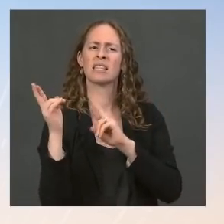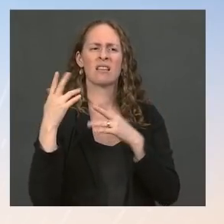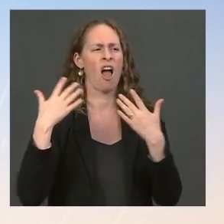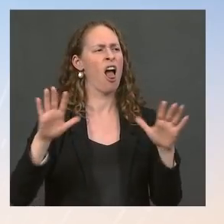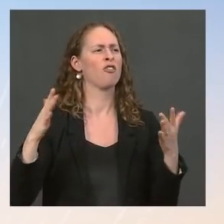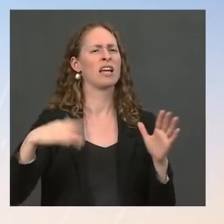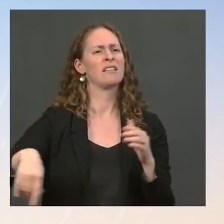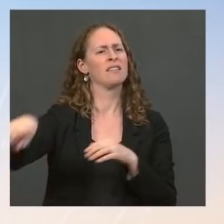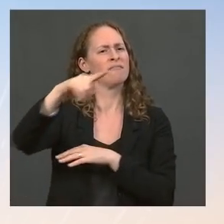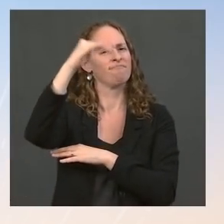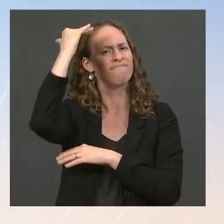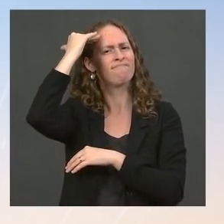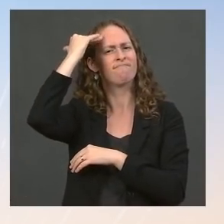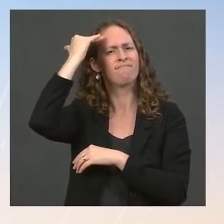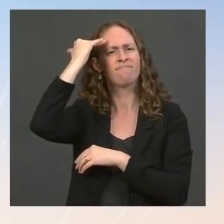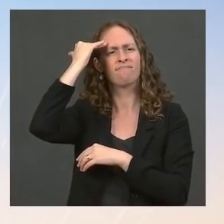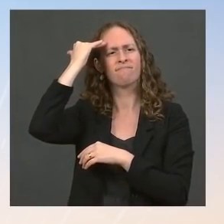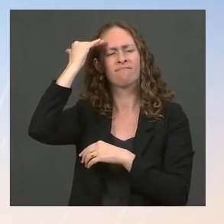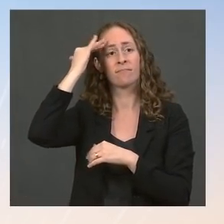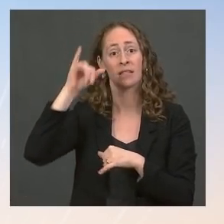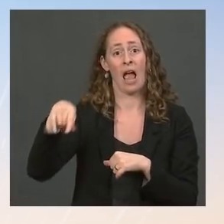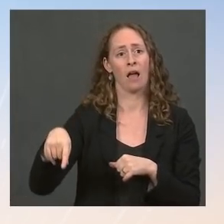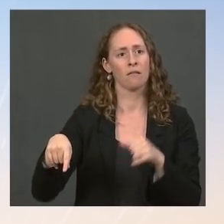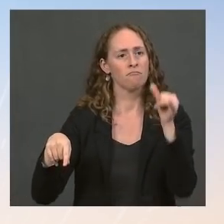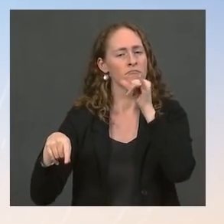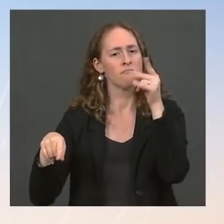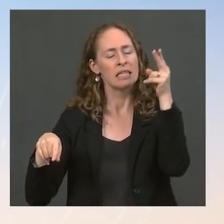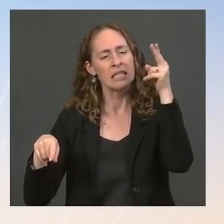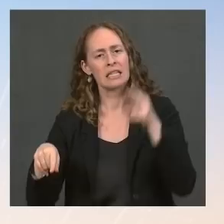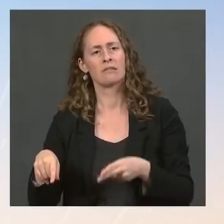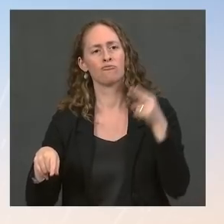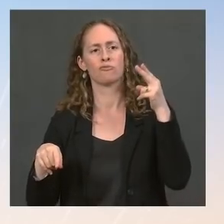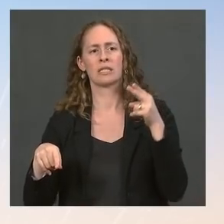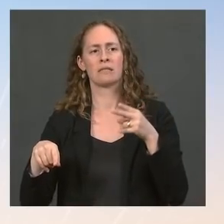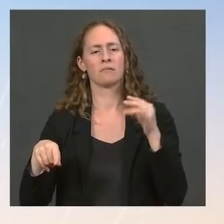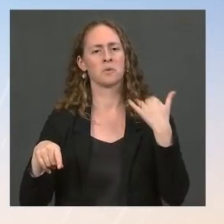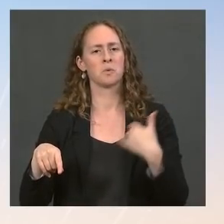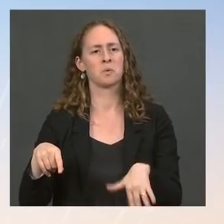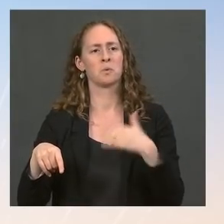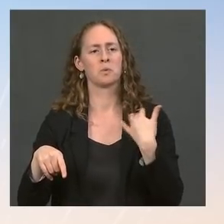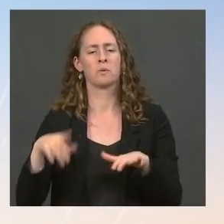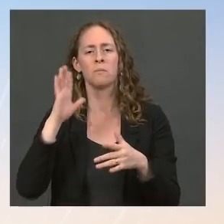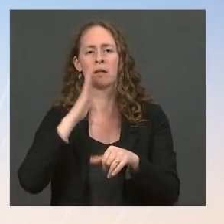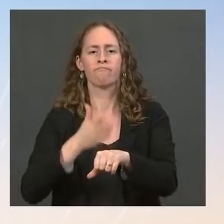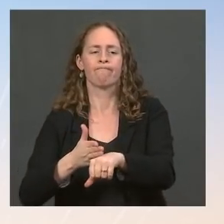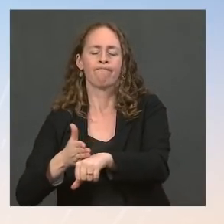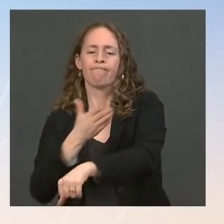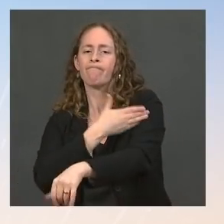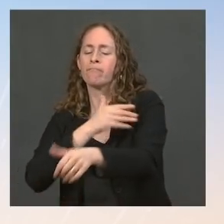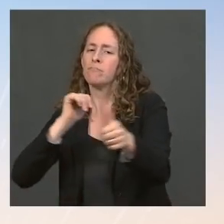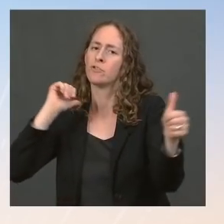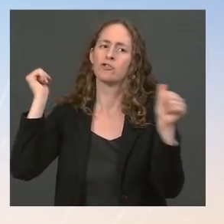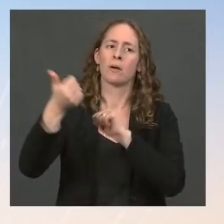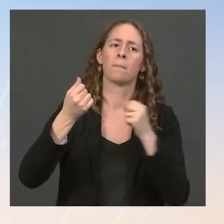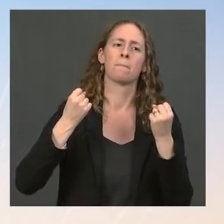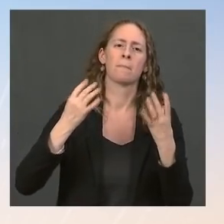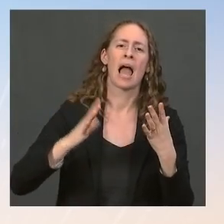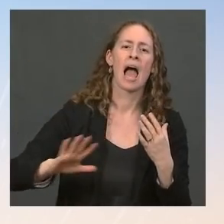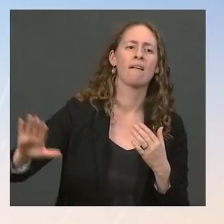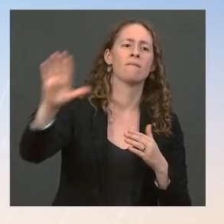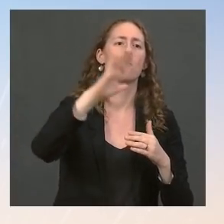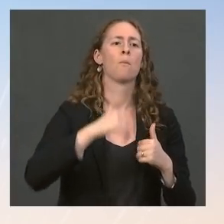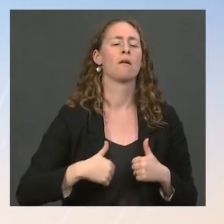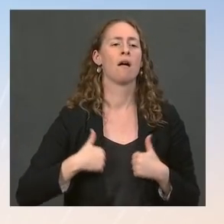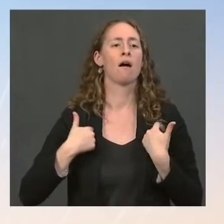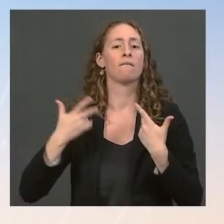Because they think it's a historic progressive package that will make bold changes into addressing our climate crisis, into